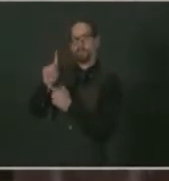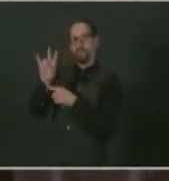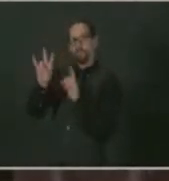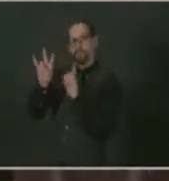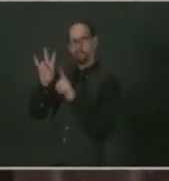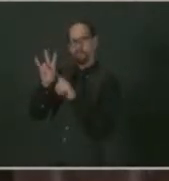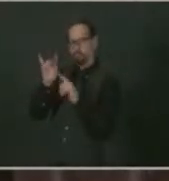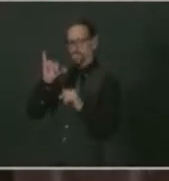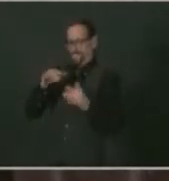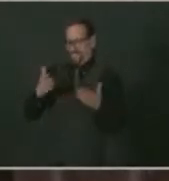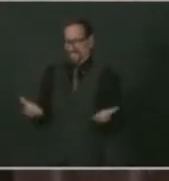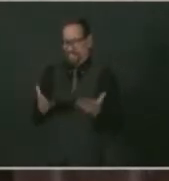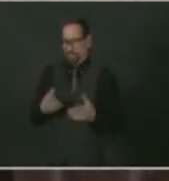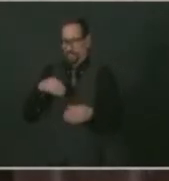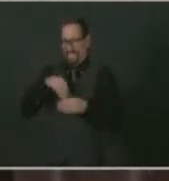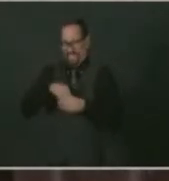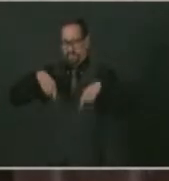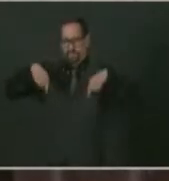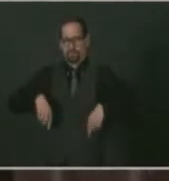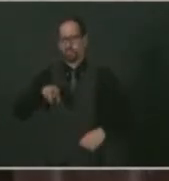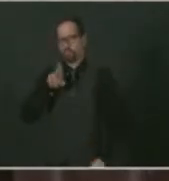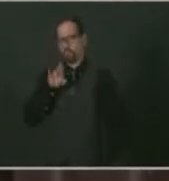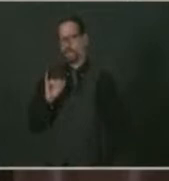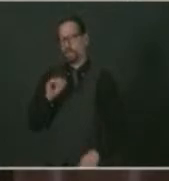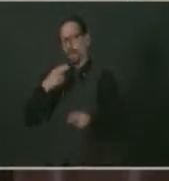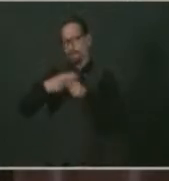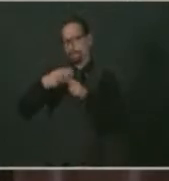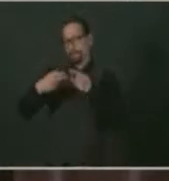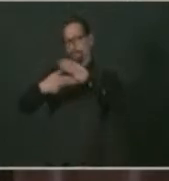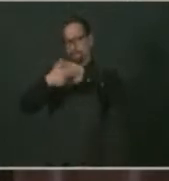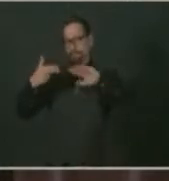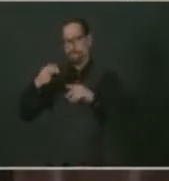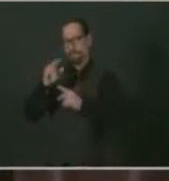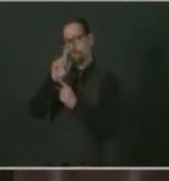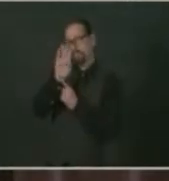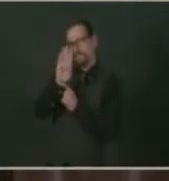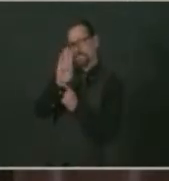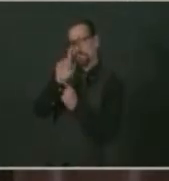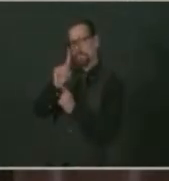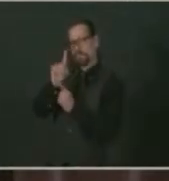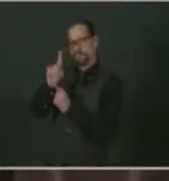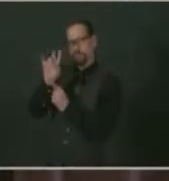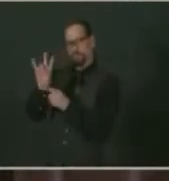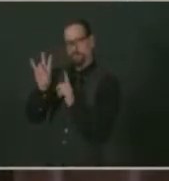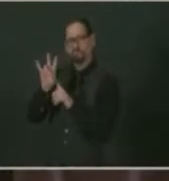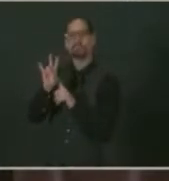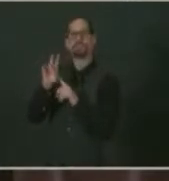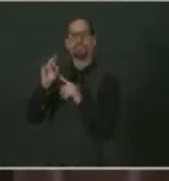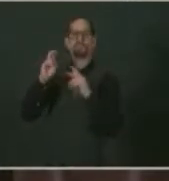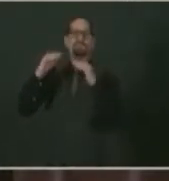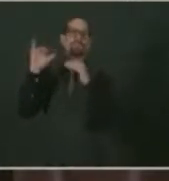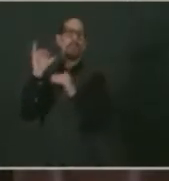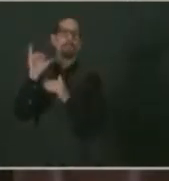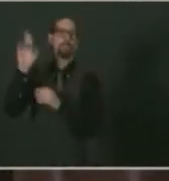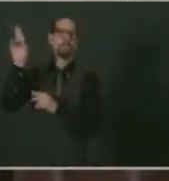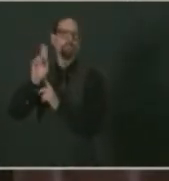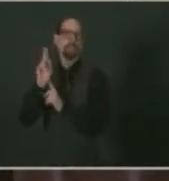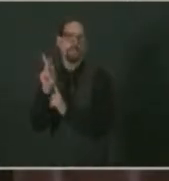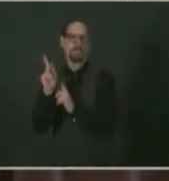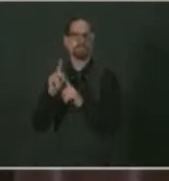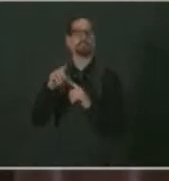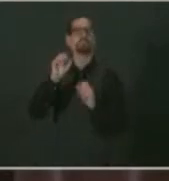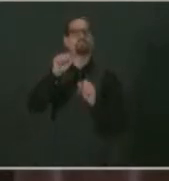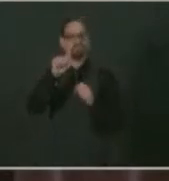in Rhode Island, which is analogous to the UK variant. That's what has been identified. But we know that